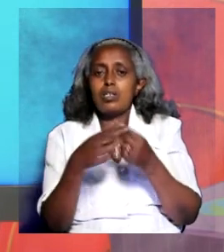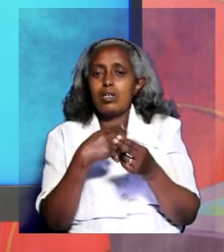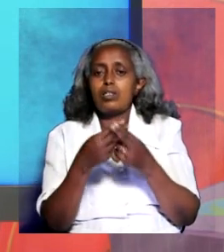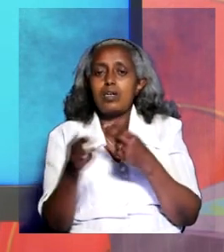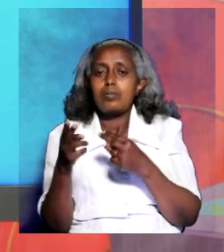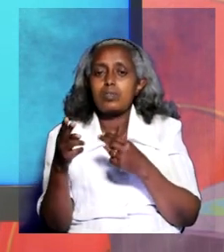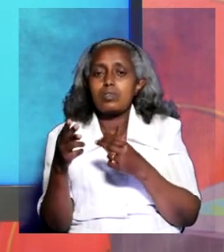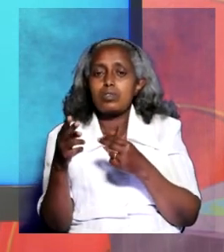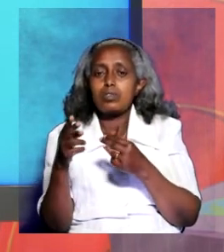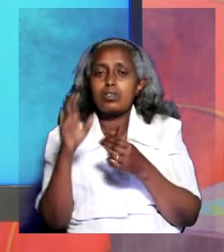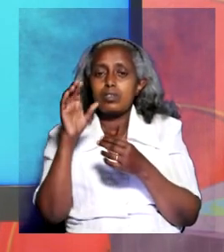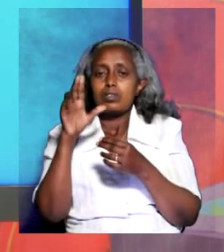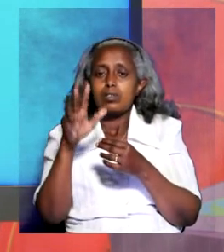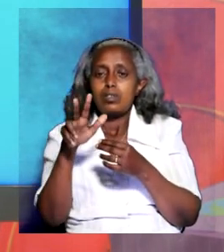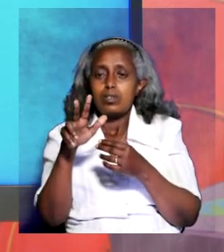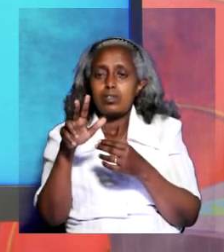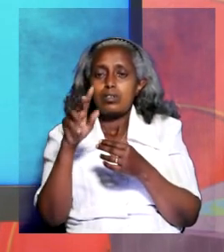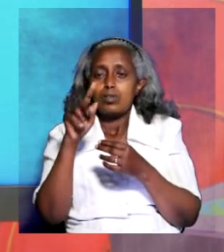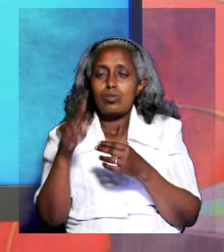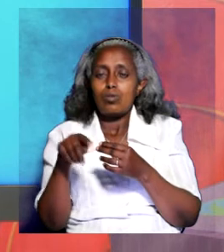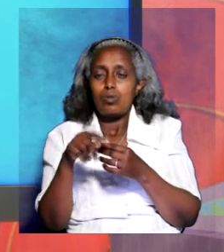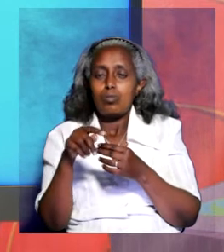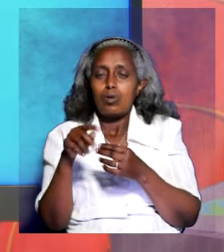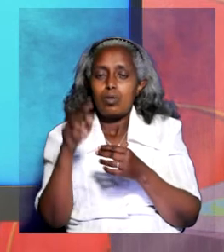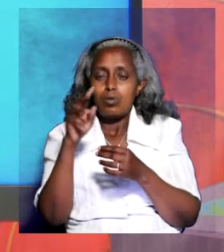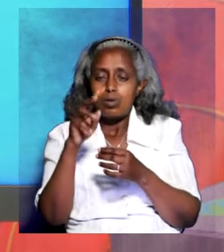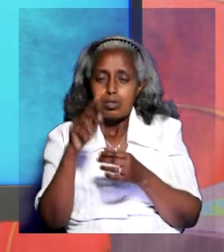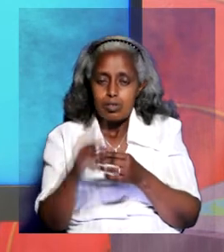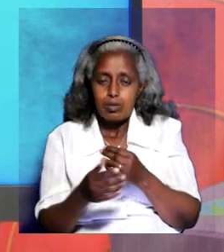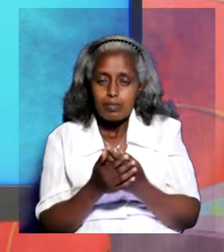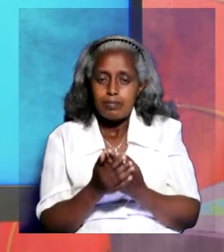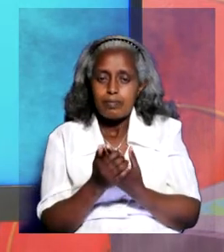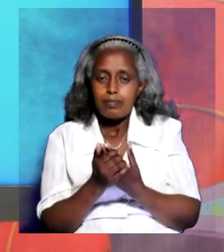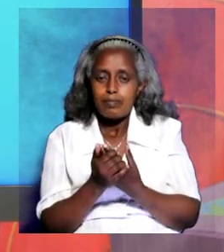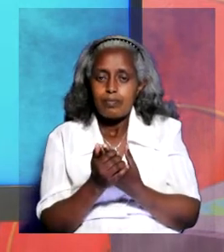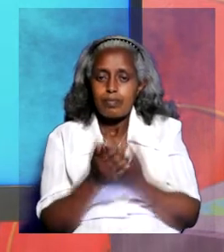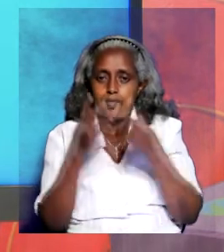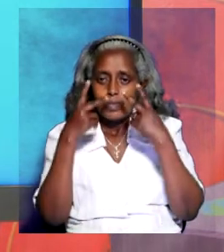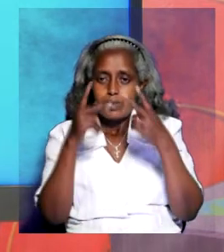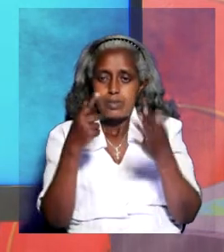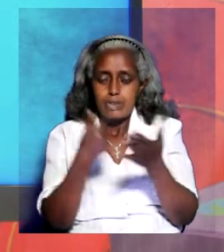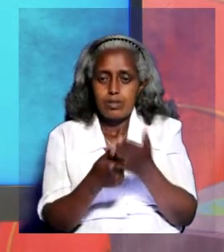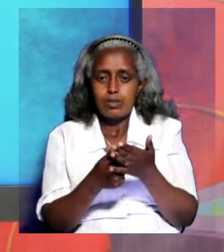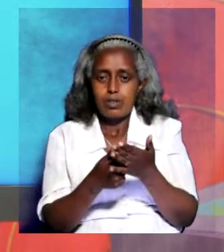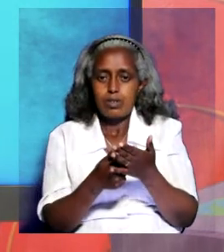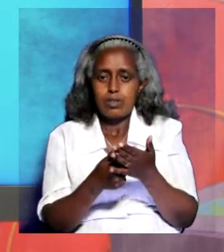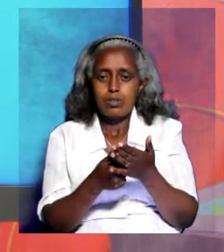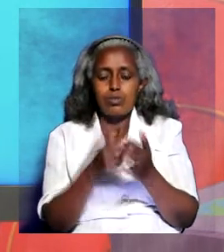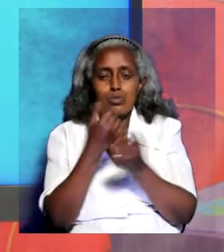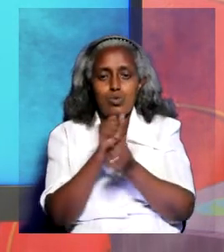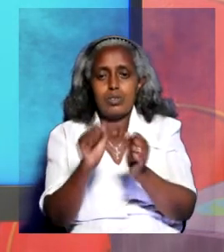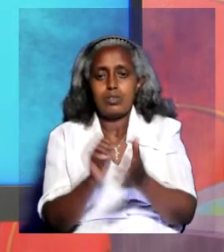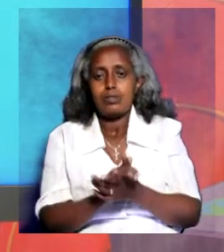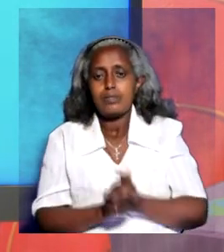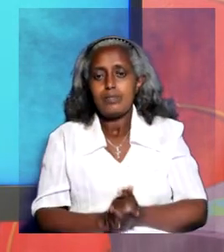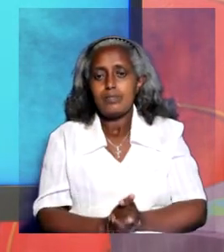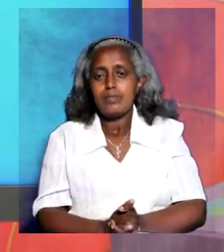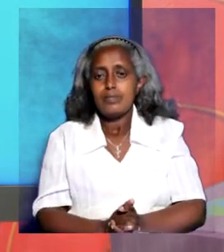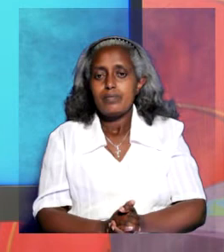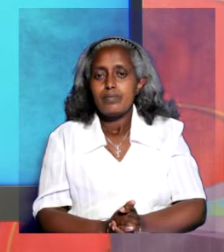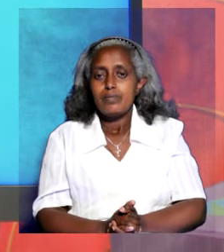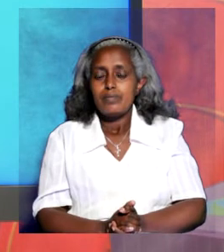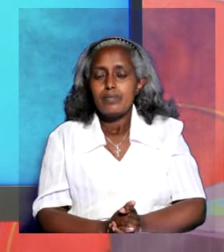times 3, 1. Now let's see this one. Solution.